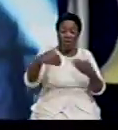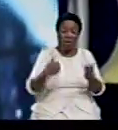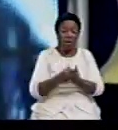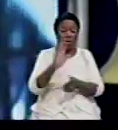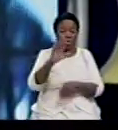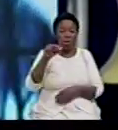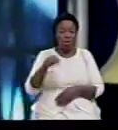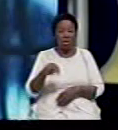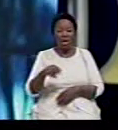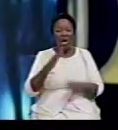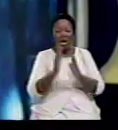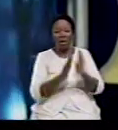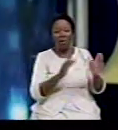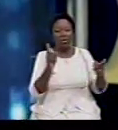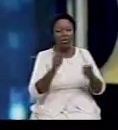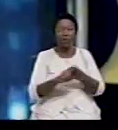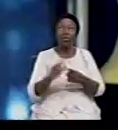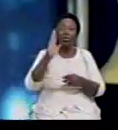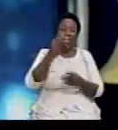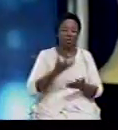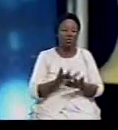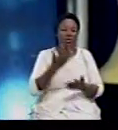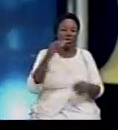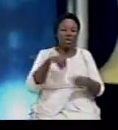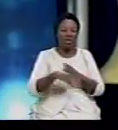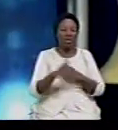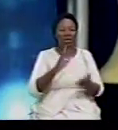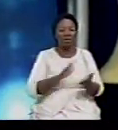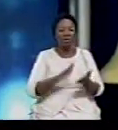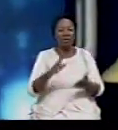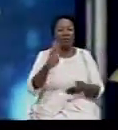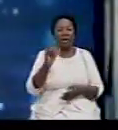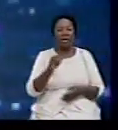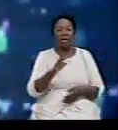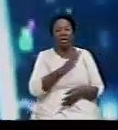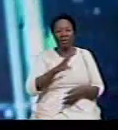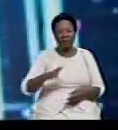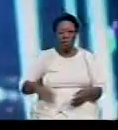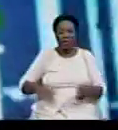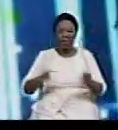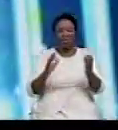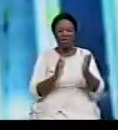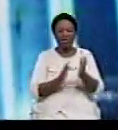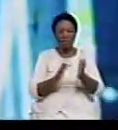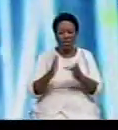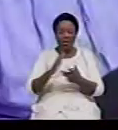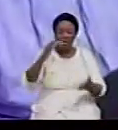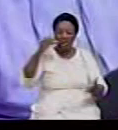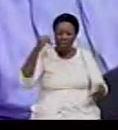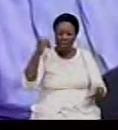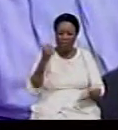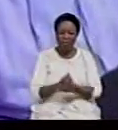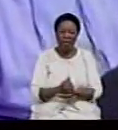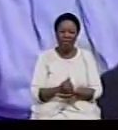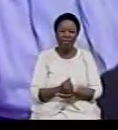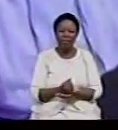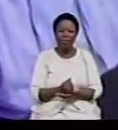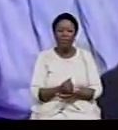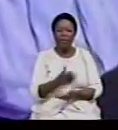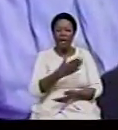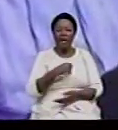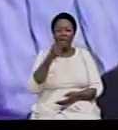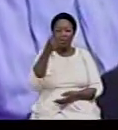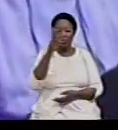need according to his riches in glory by Christ Jesus. Amen. My God